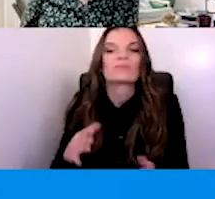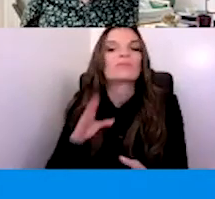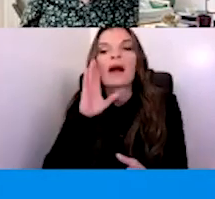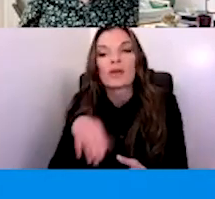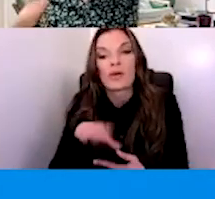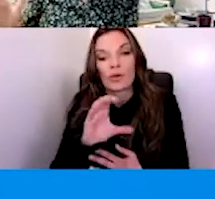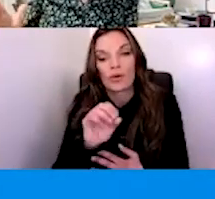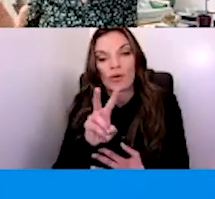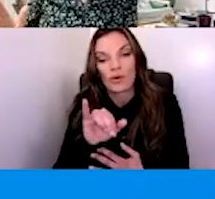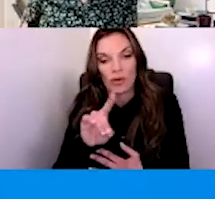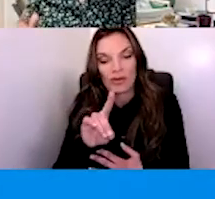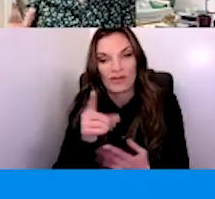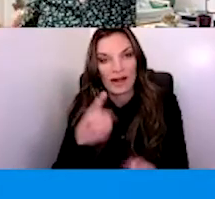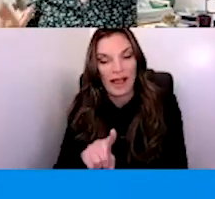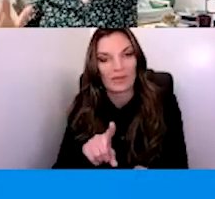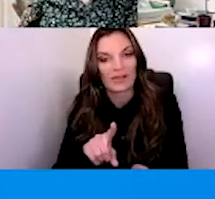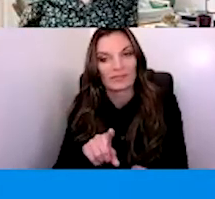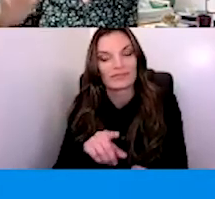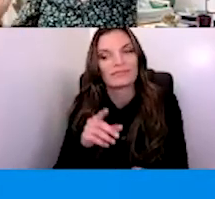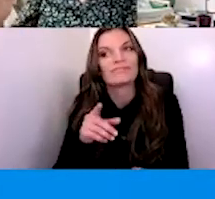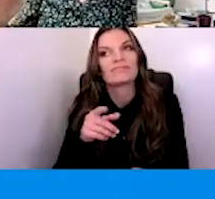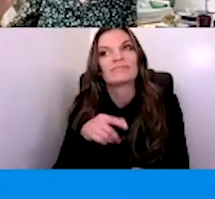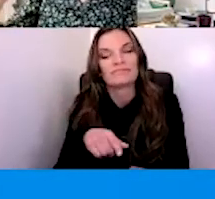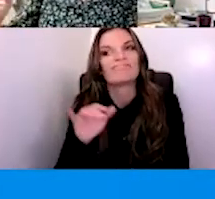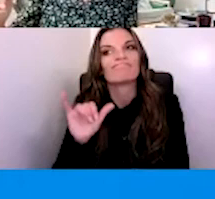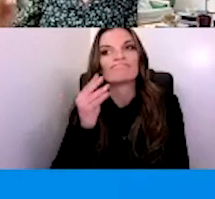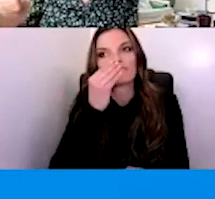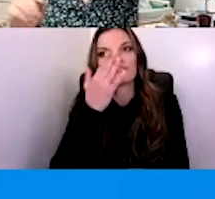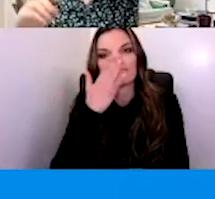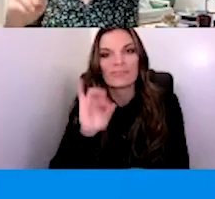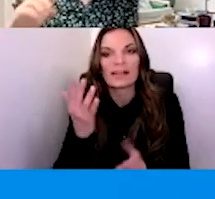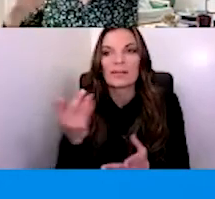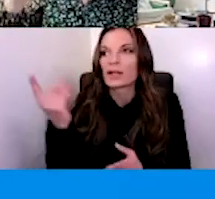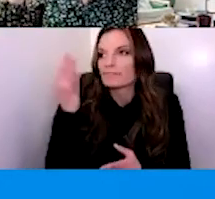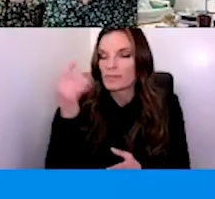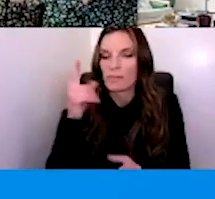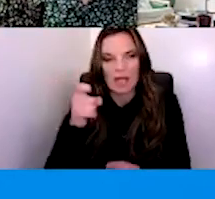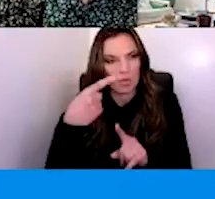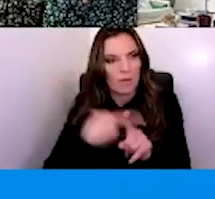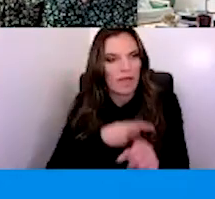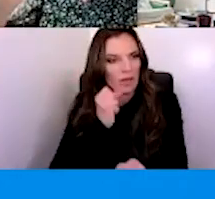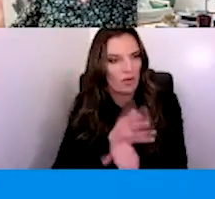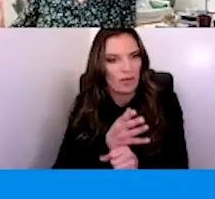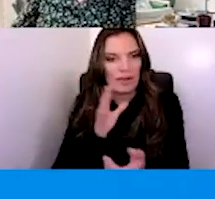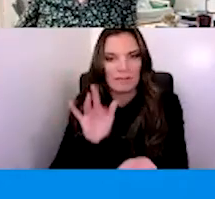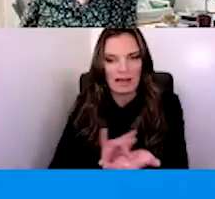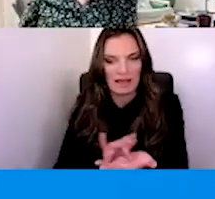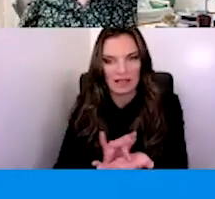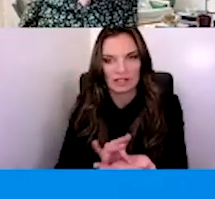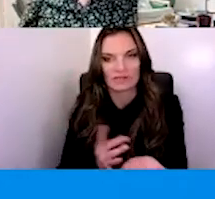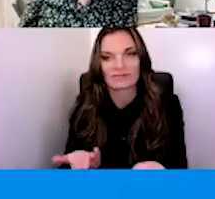family, you always hear things like, make sure you get, a month's worth of medication in advance.